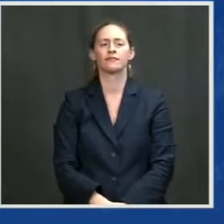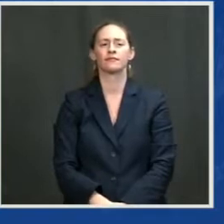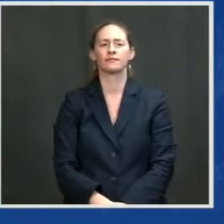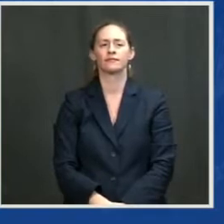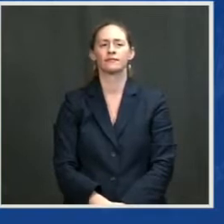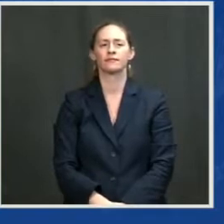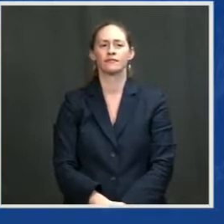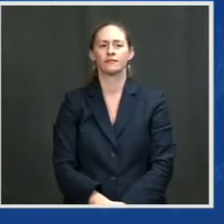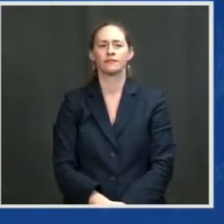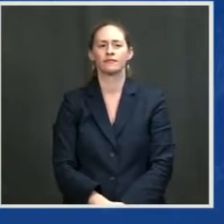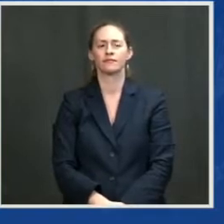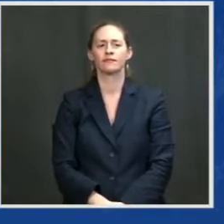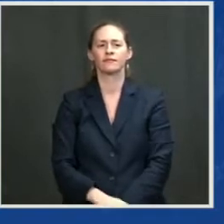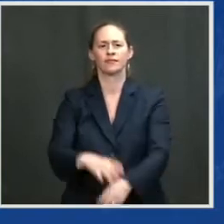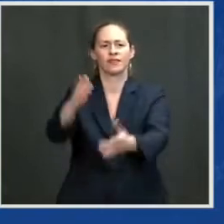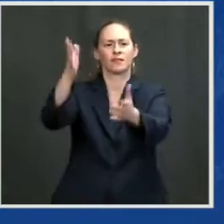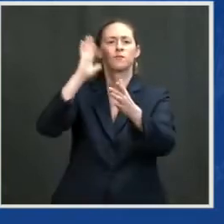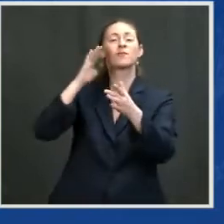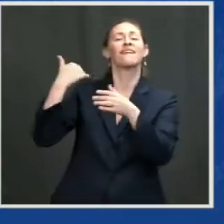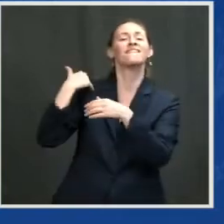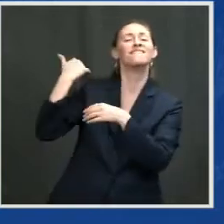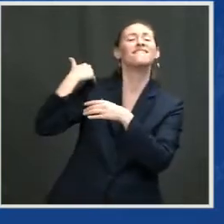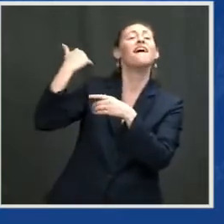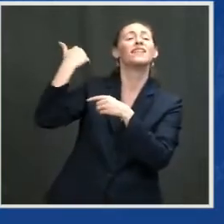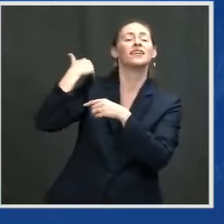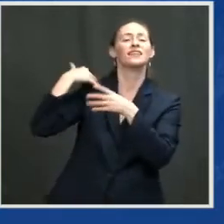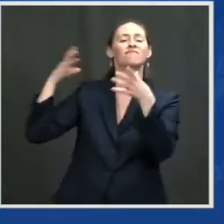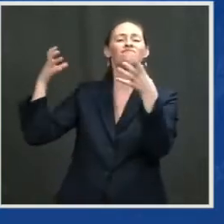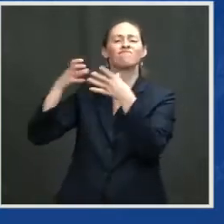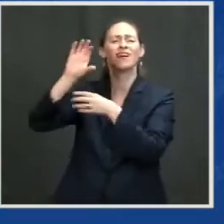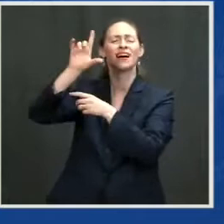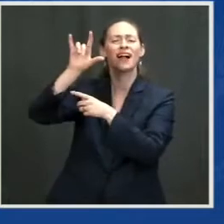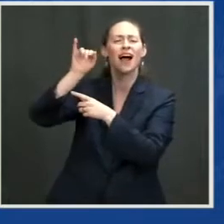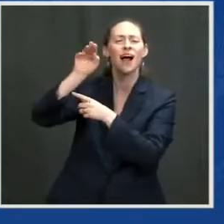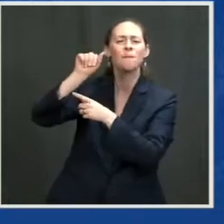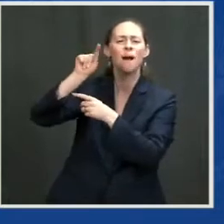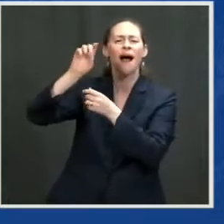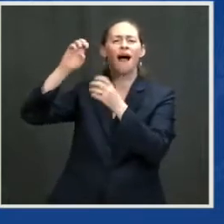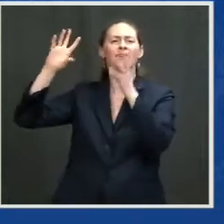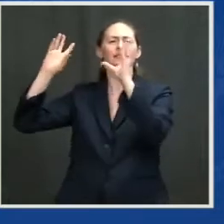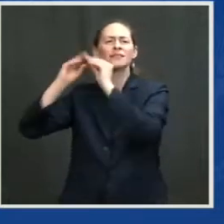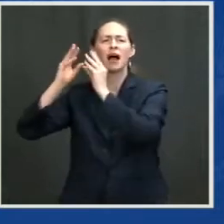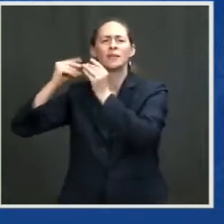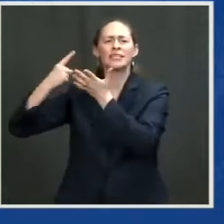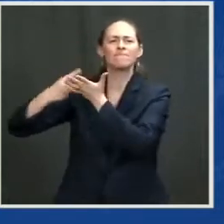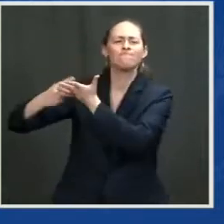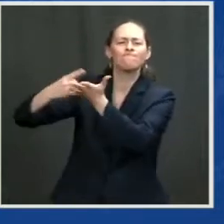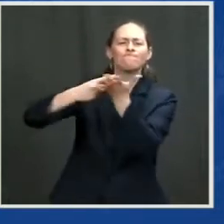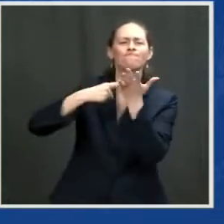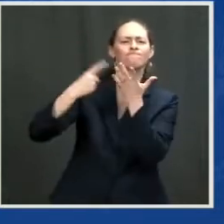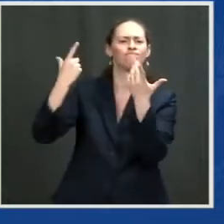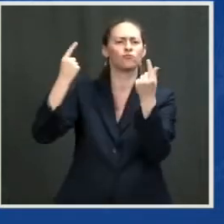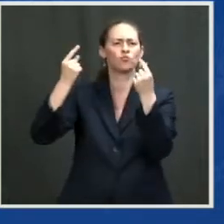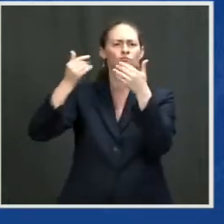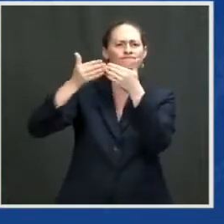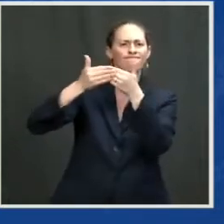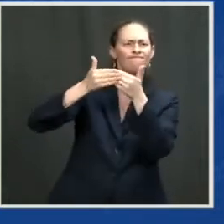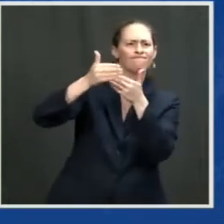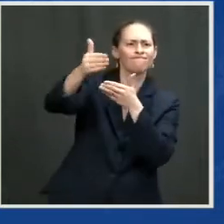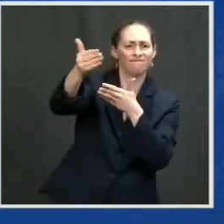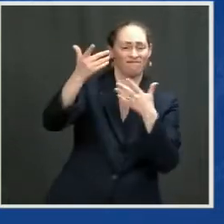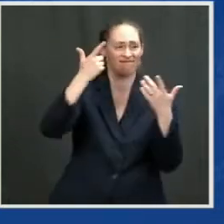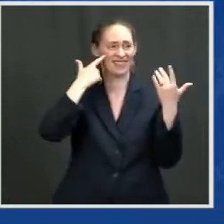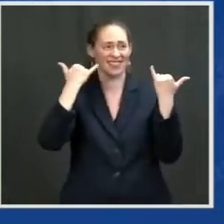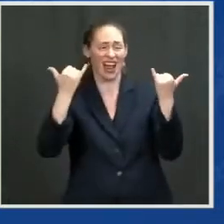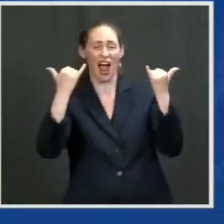world to some of the smallest. We can't deny it. There is a real change in the weather. And if we